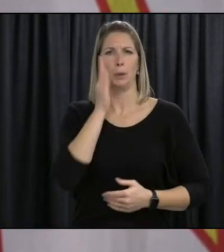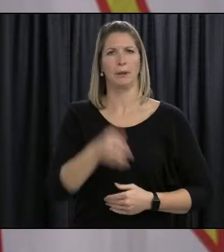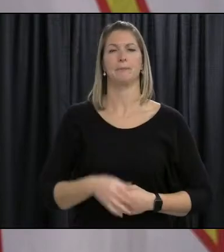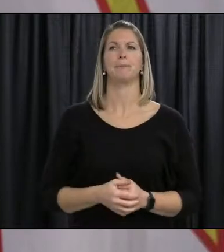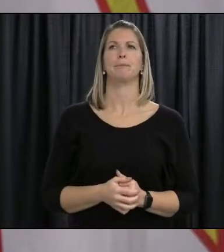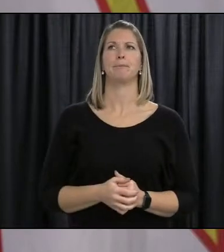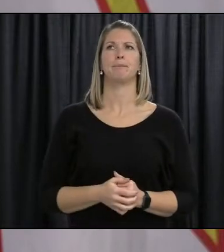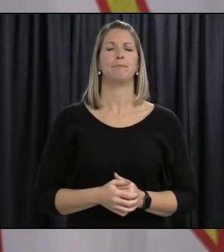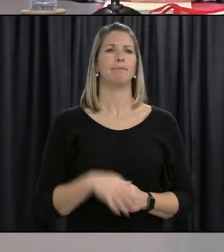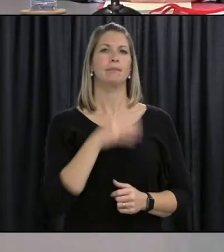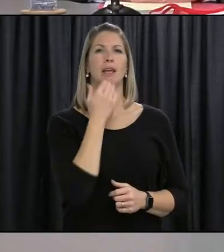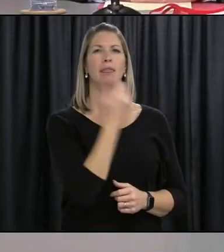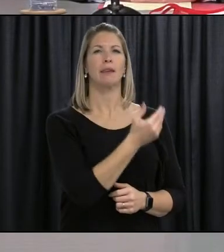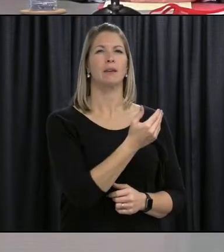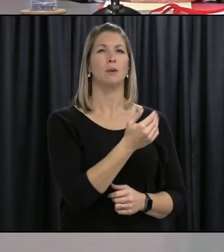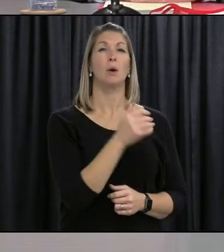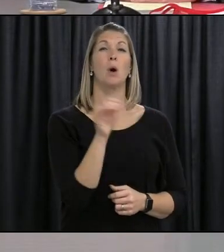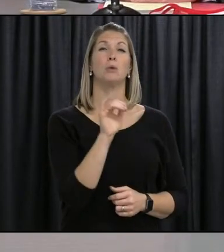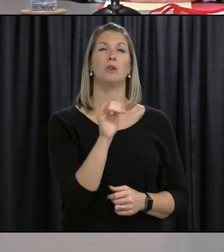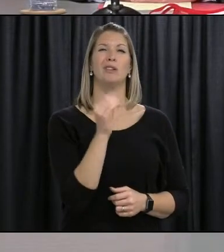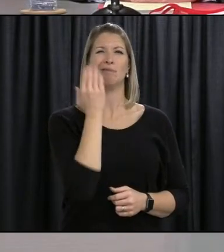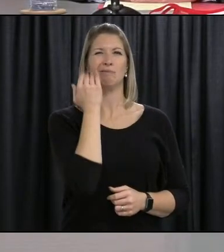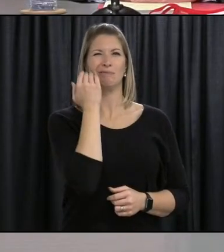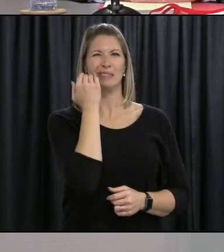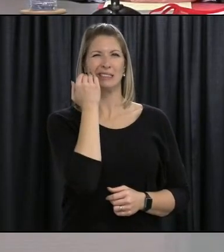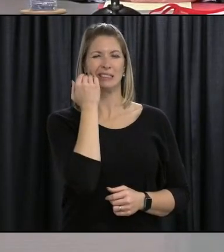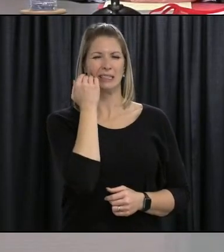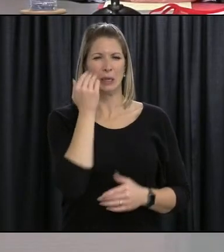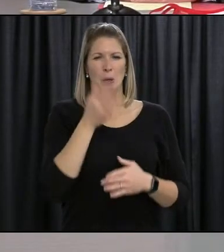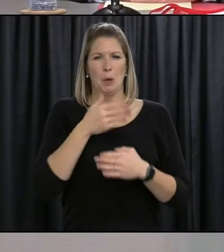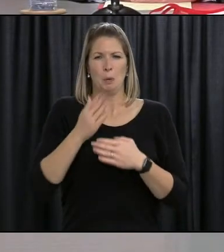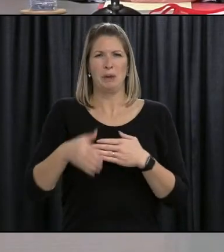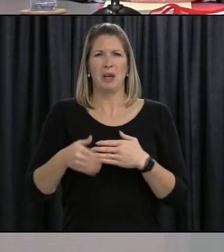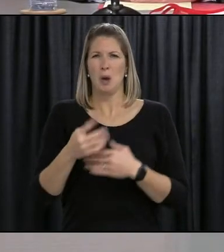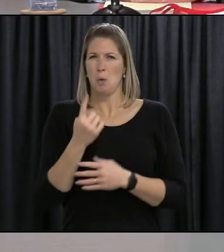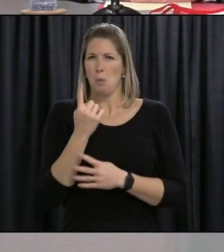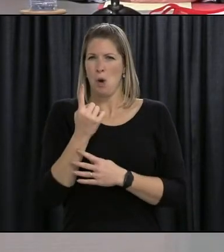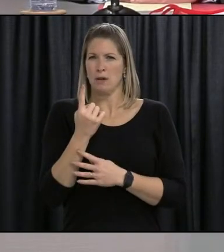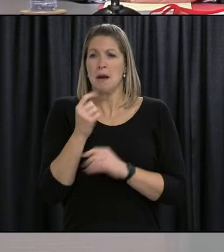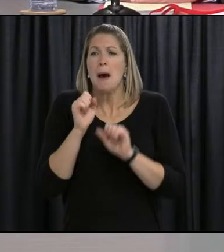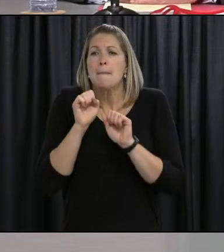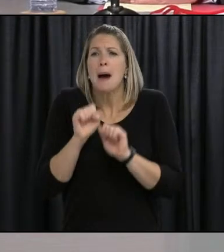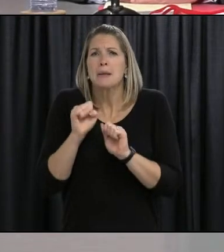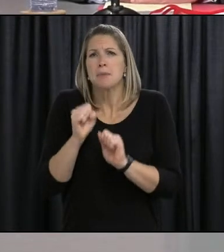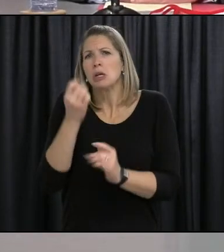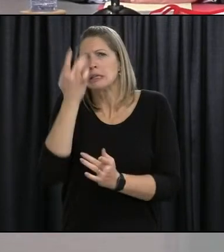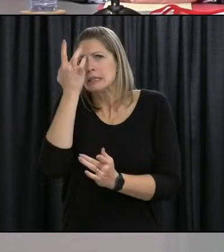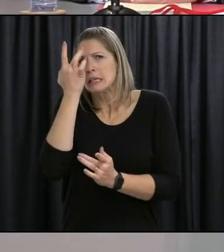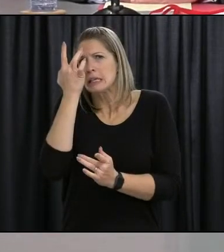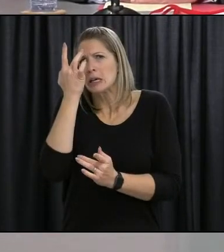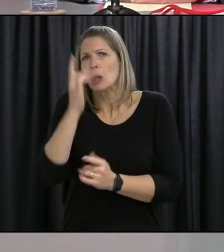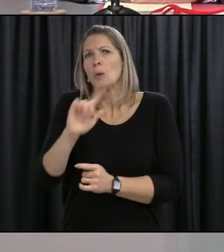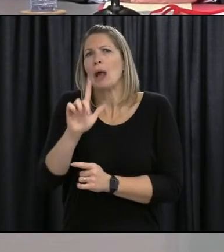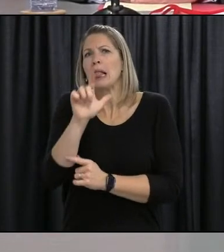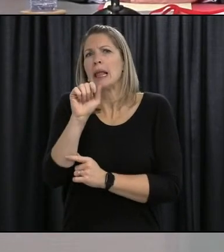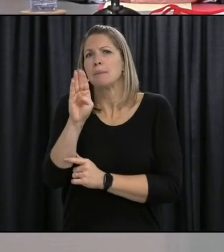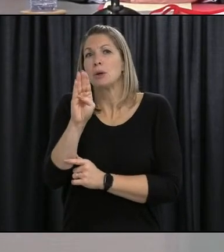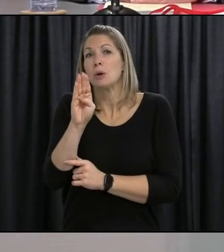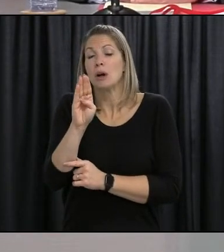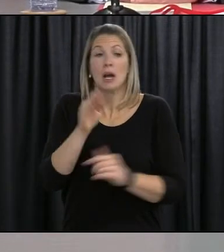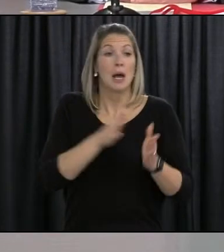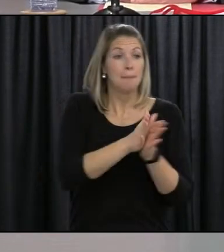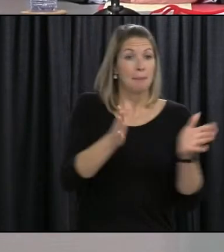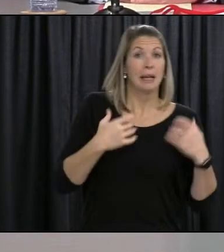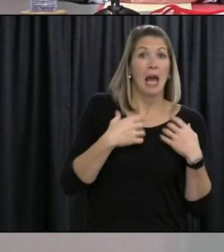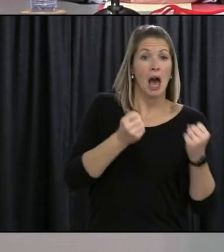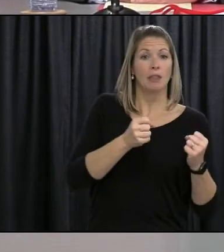Thank you. And over the weekend, we had a presumptive case of COVID, and public health conducted a test that determined